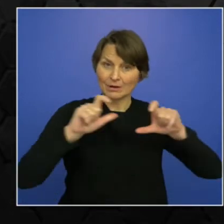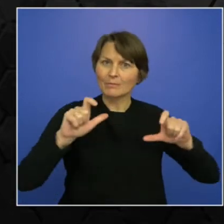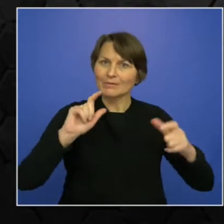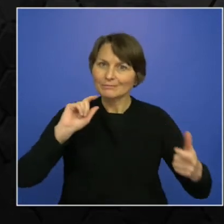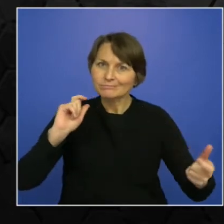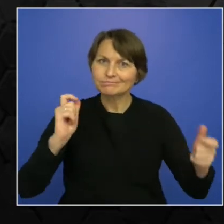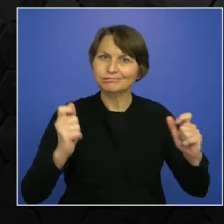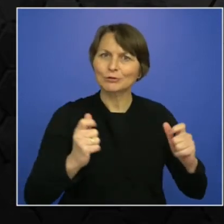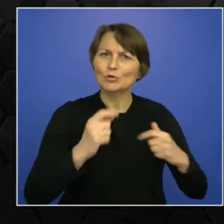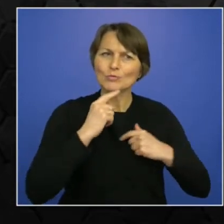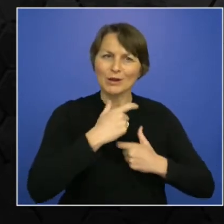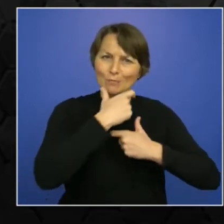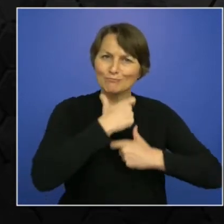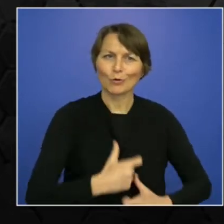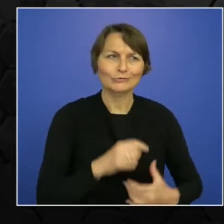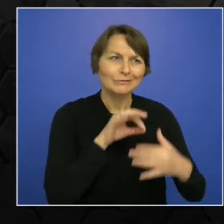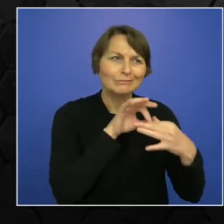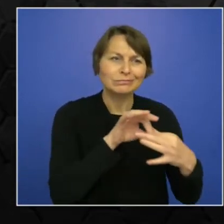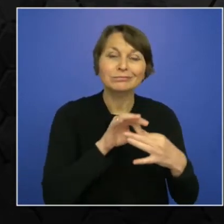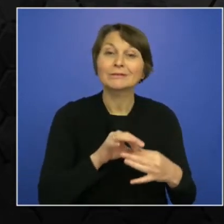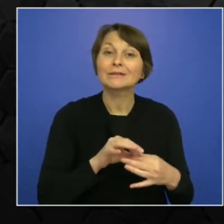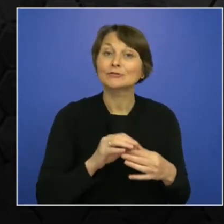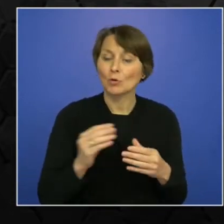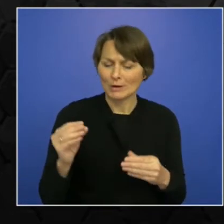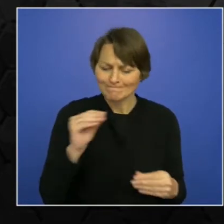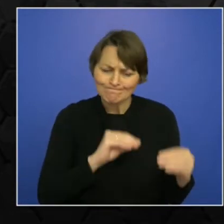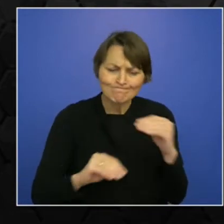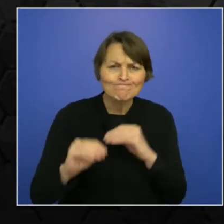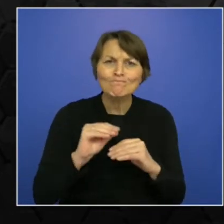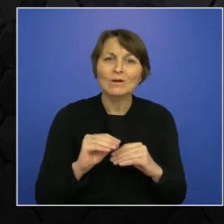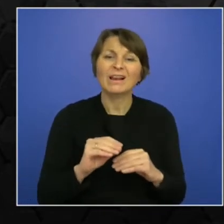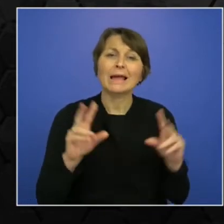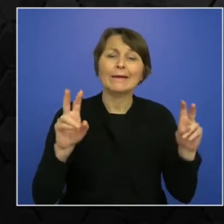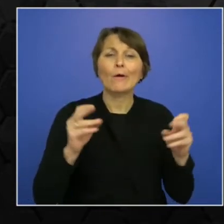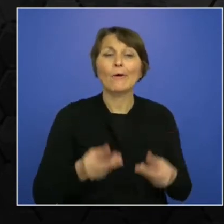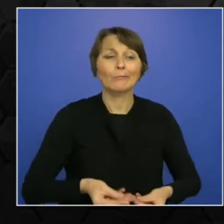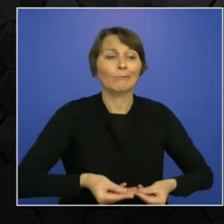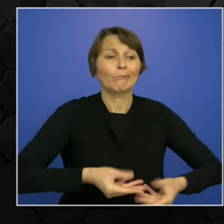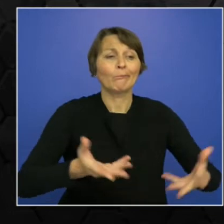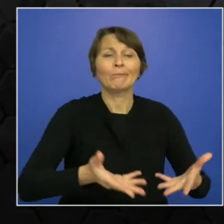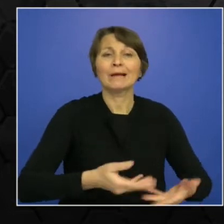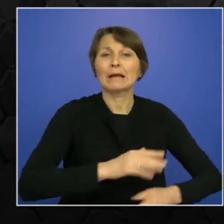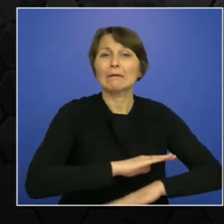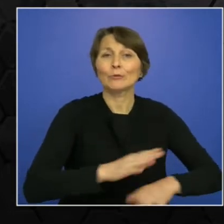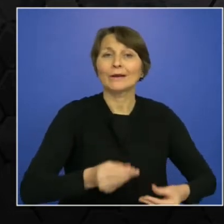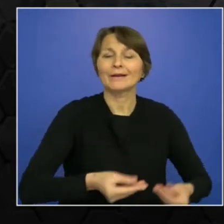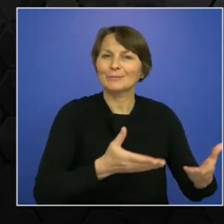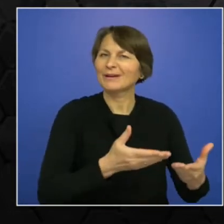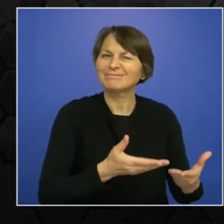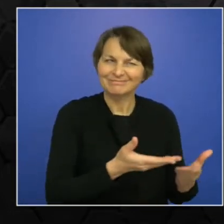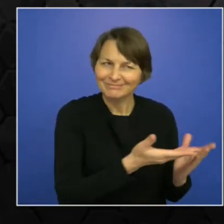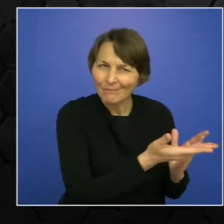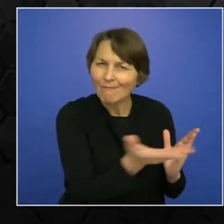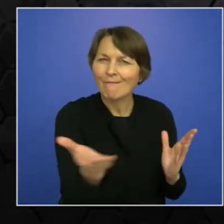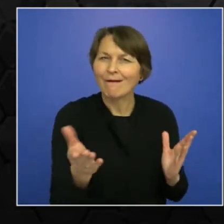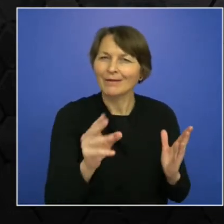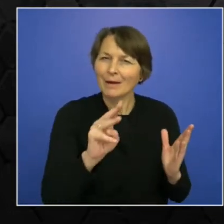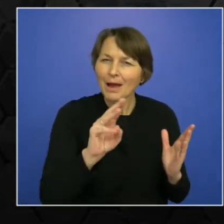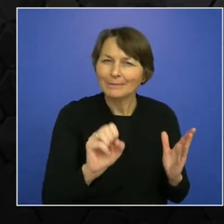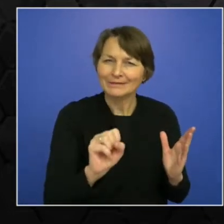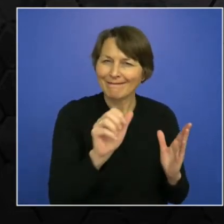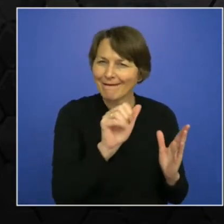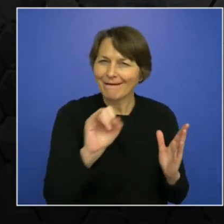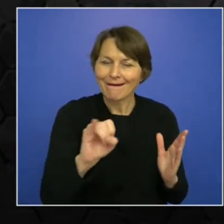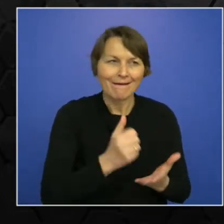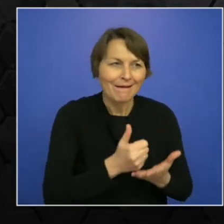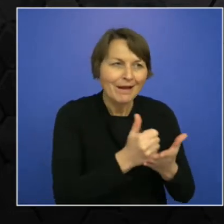not a thing in a box. No. Microsoft AI empowers others to create experiences and potential.